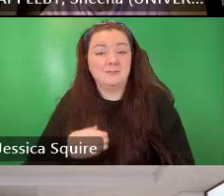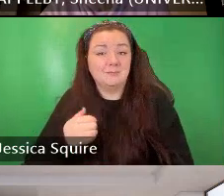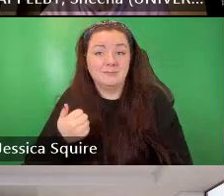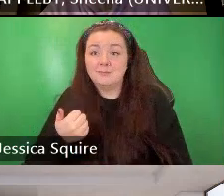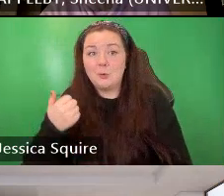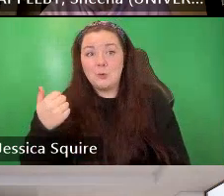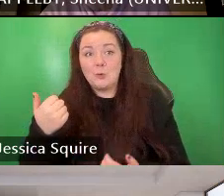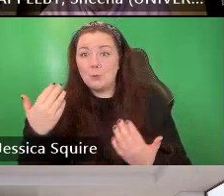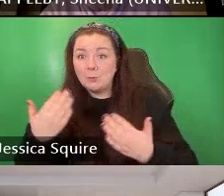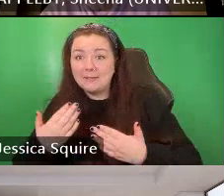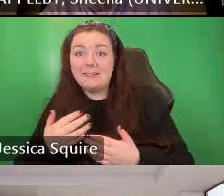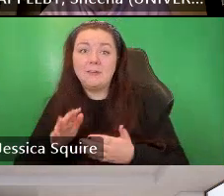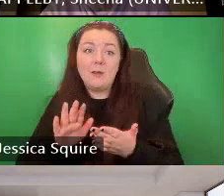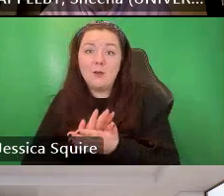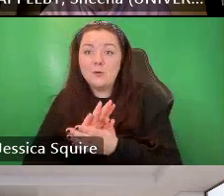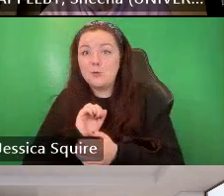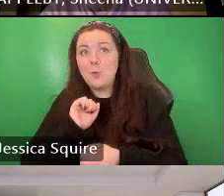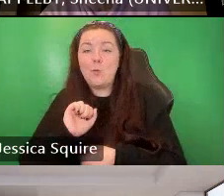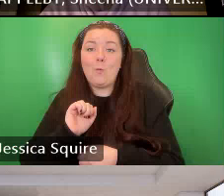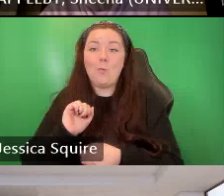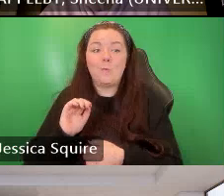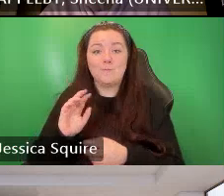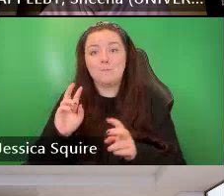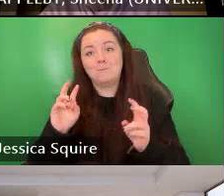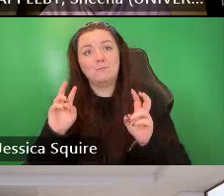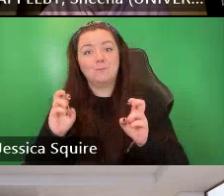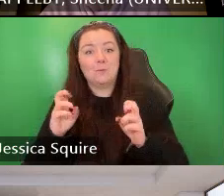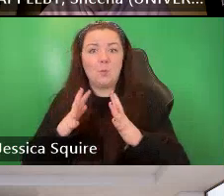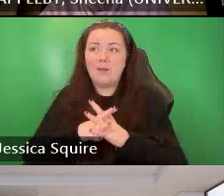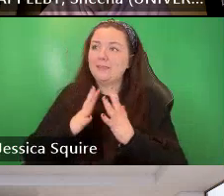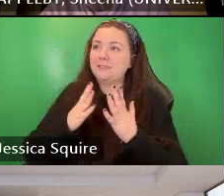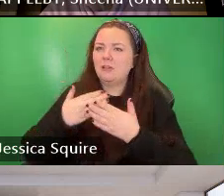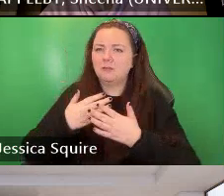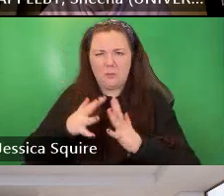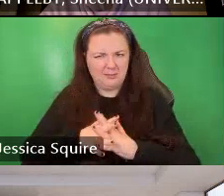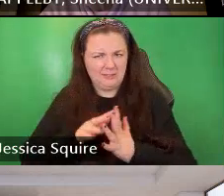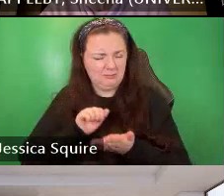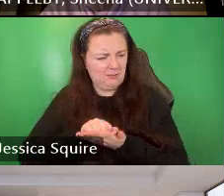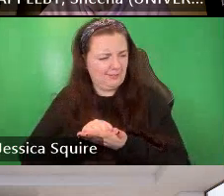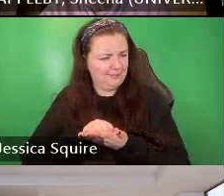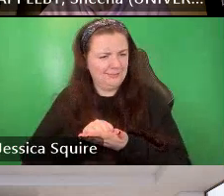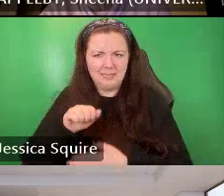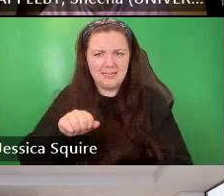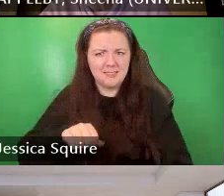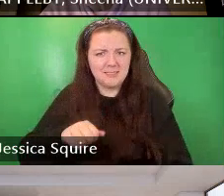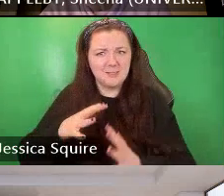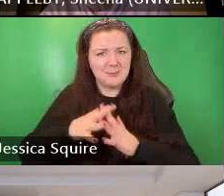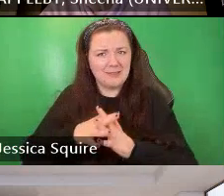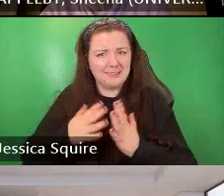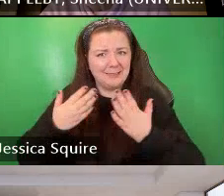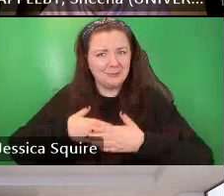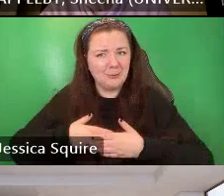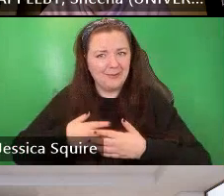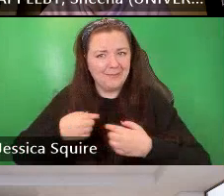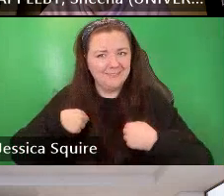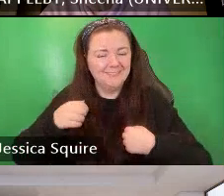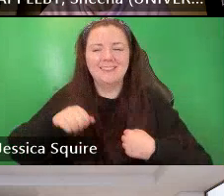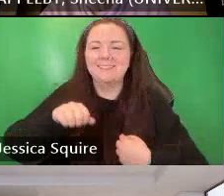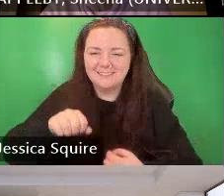good rest of Wednesday. It is Wednesday, isn't it? It's Wednesday evening. It's Wednesday,